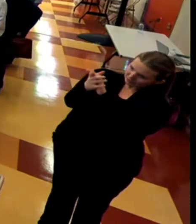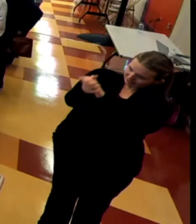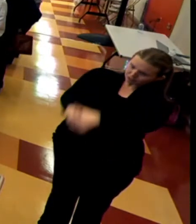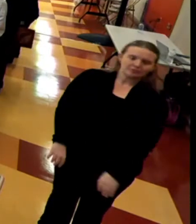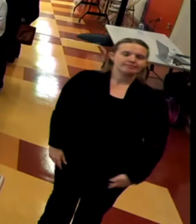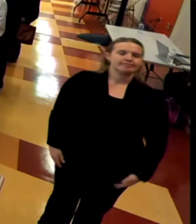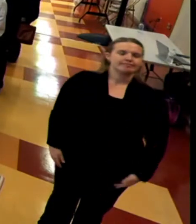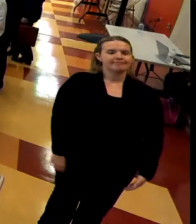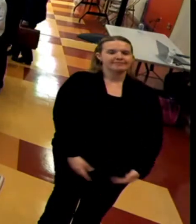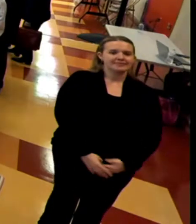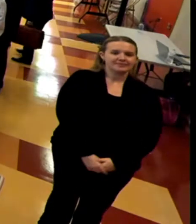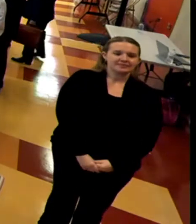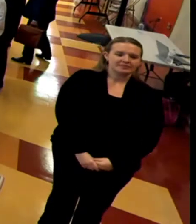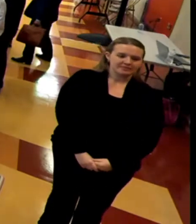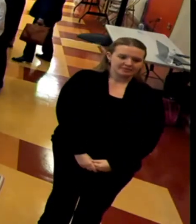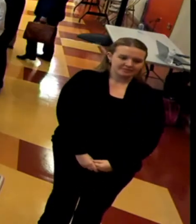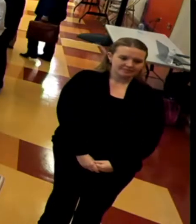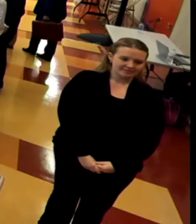Congratulations. Do